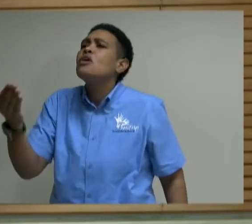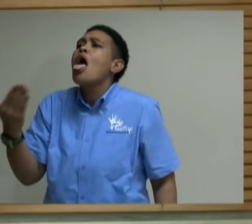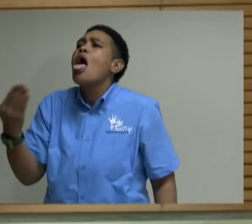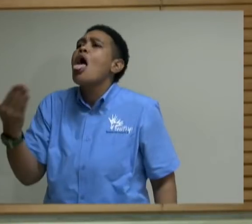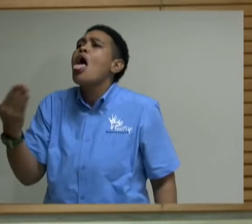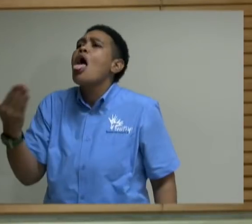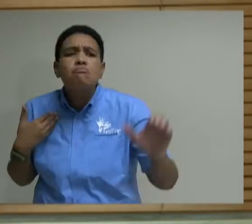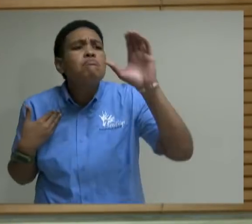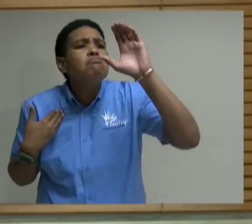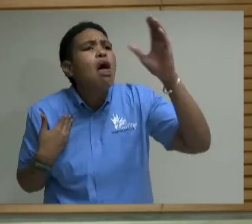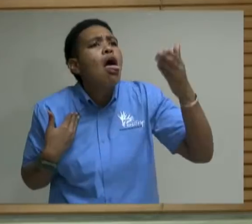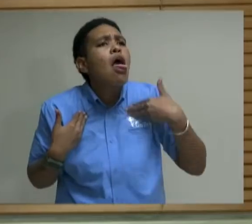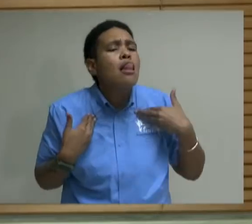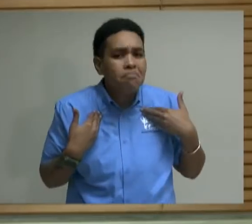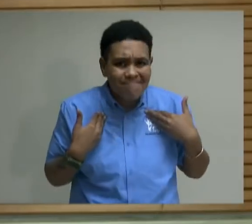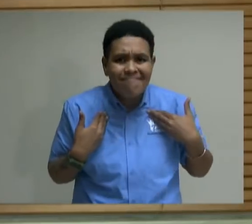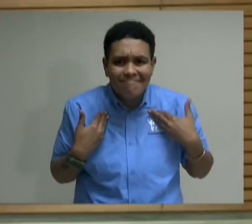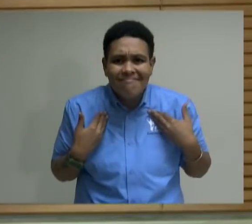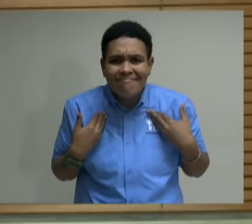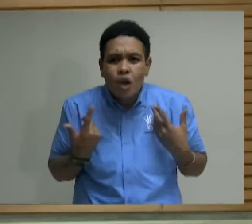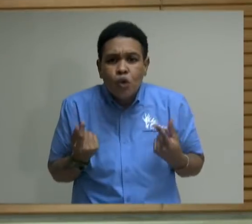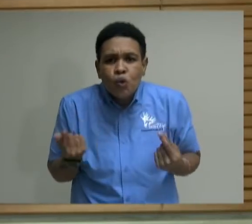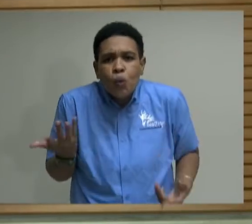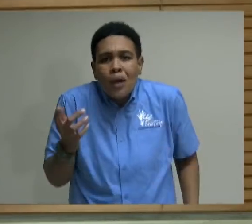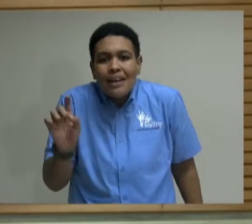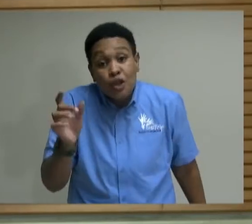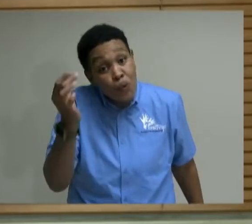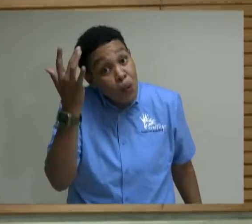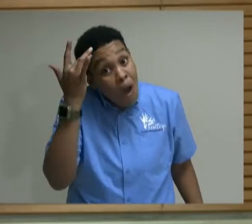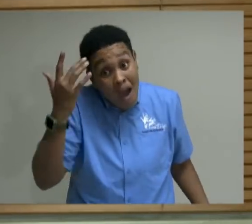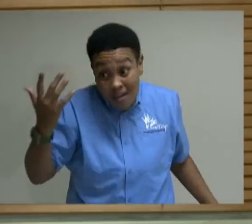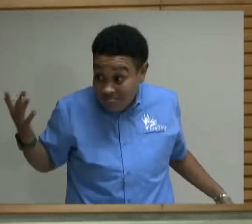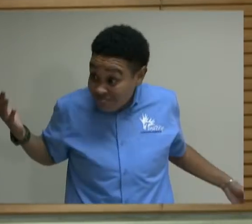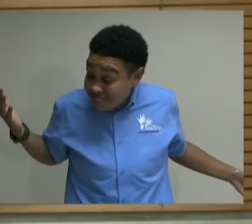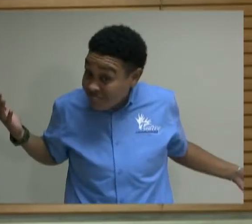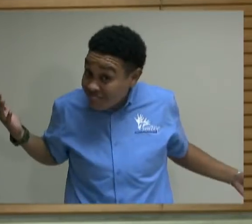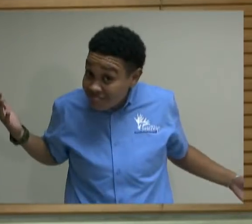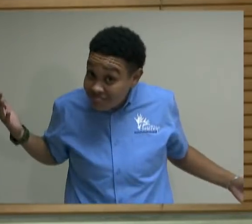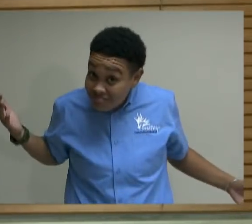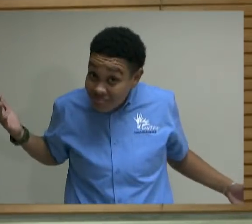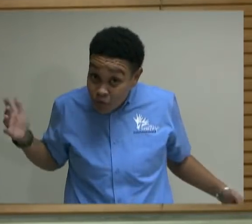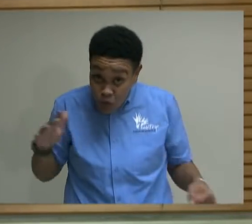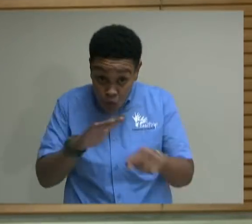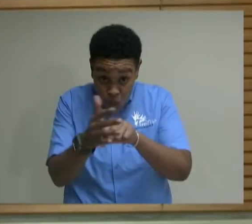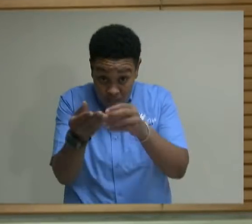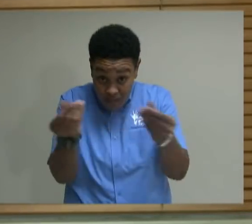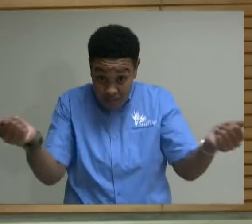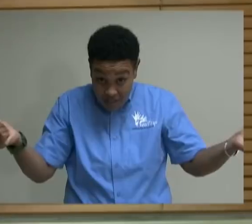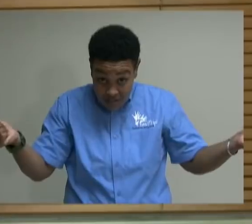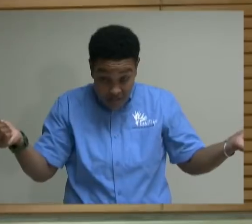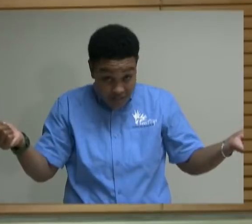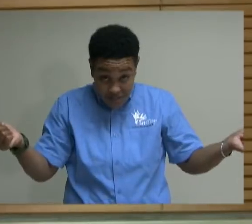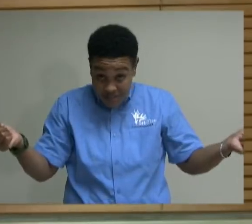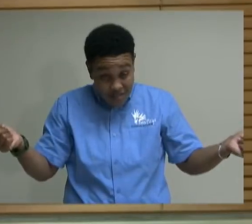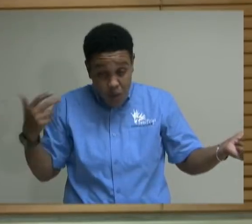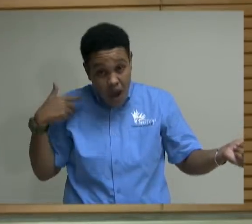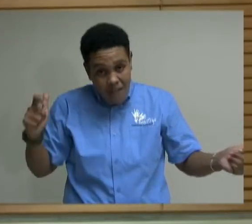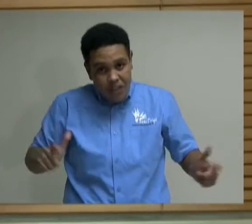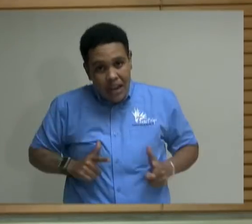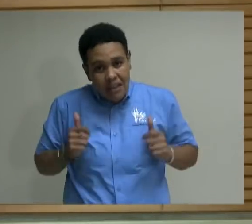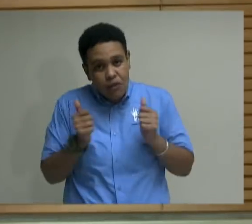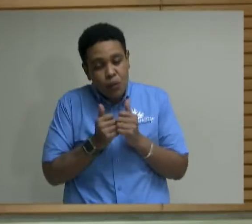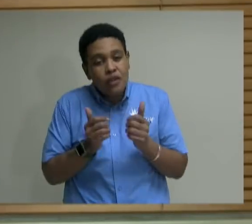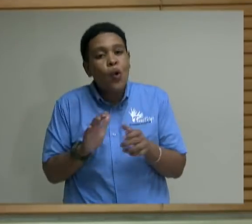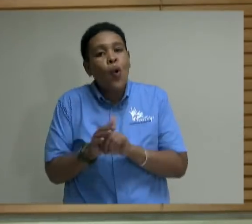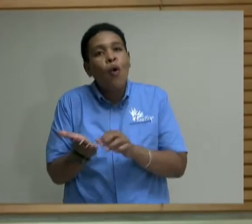help, and do what needs to be done, because at the end of the day, COVID is not going anywhere and we have to live with it. Well,